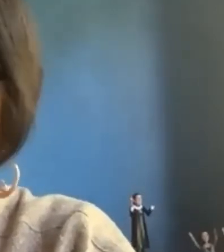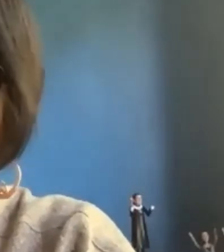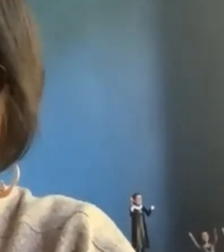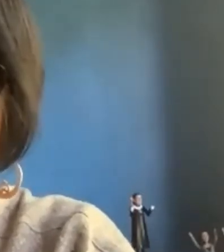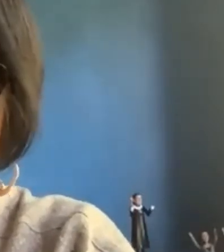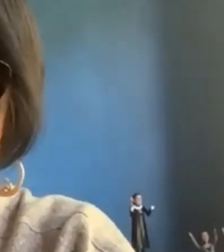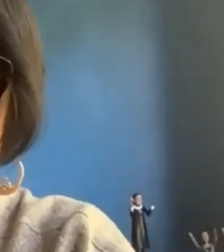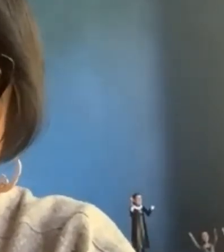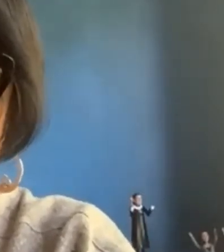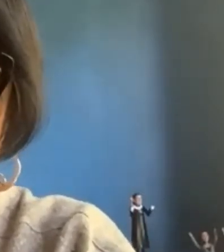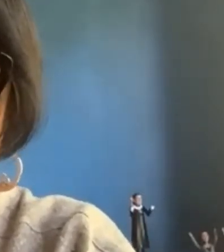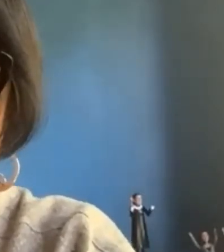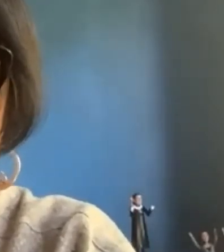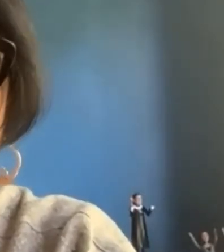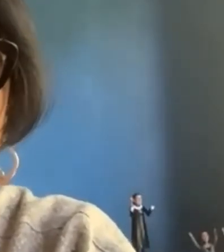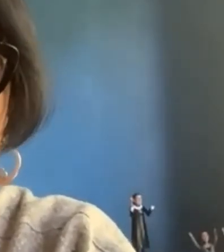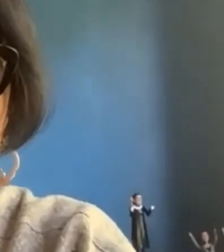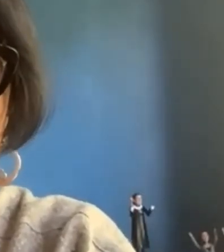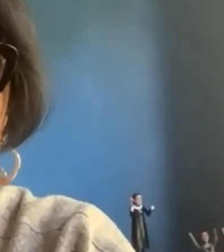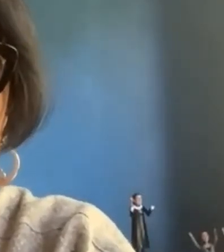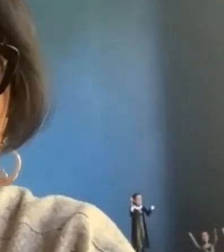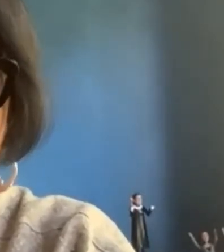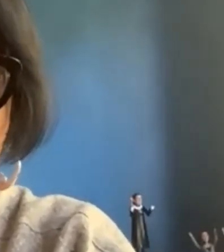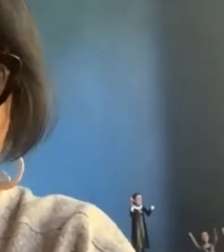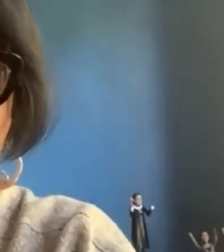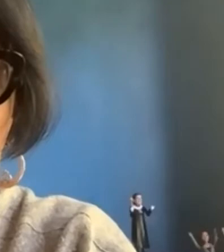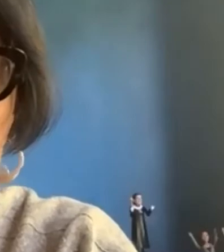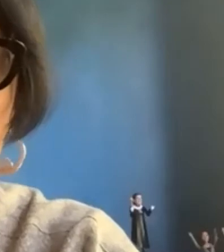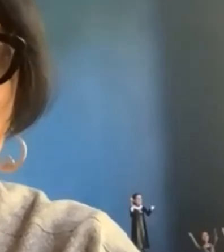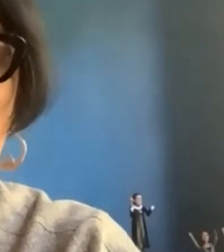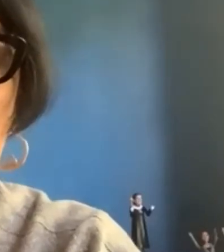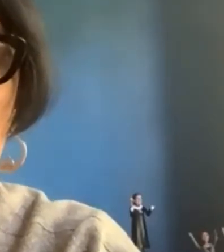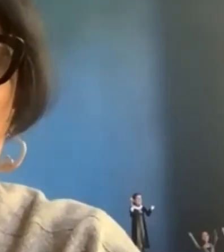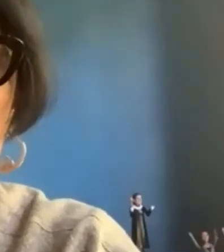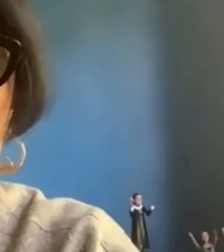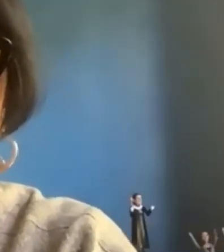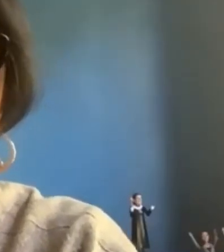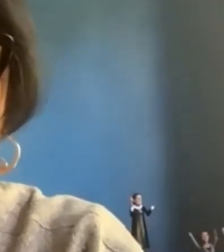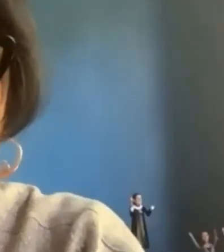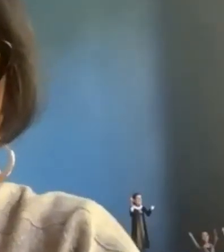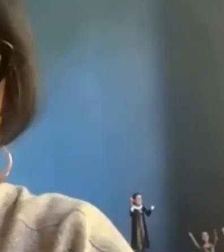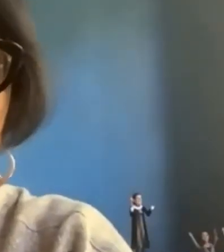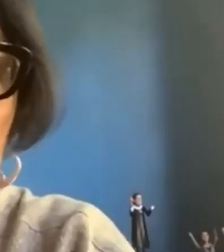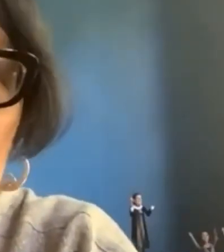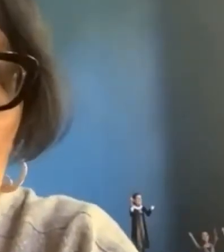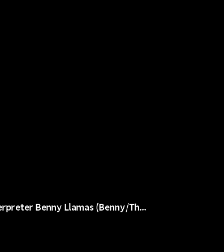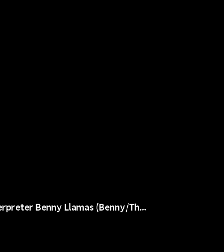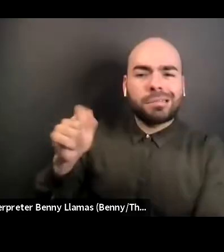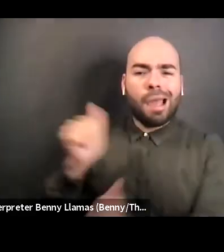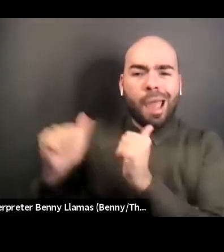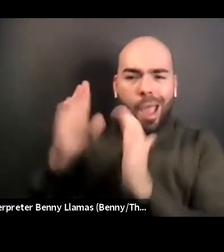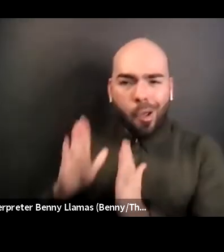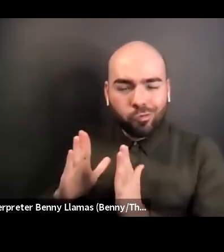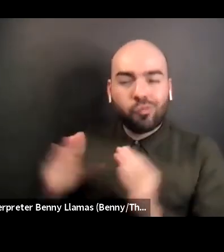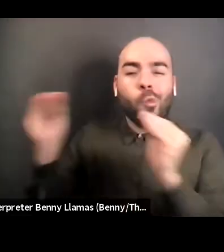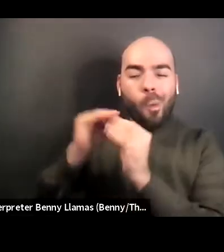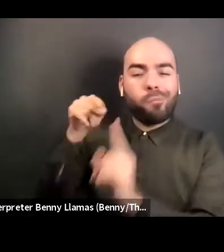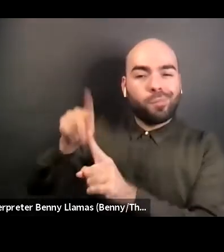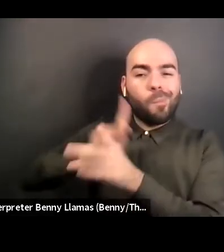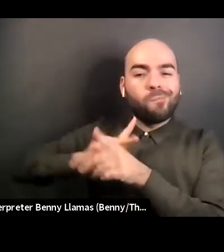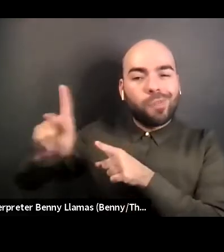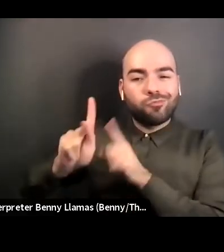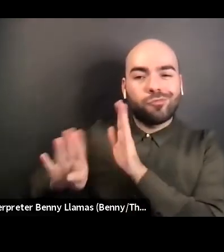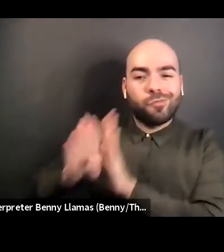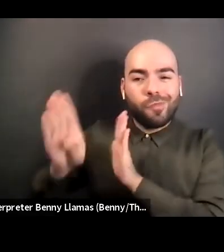you could see more info about them and also the Fox actors on the professional development programs